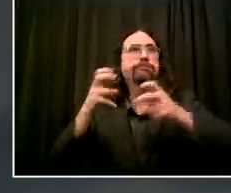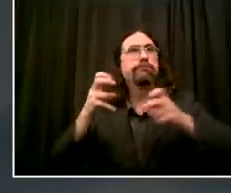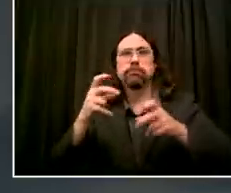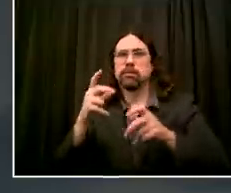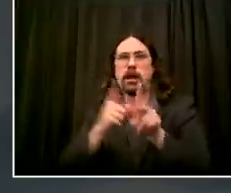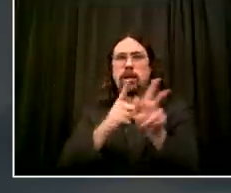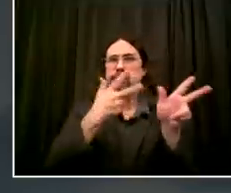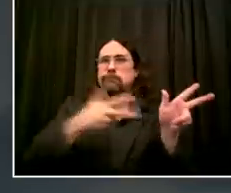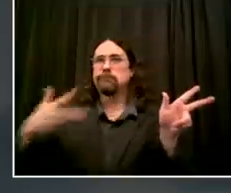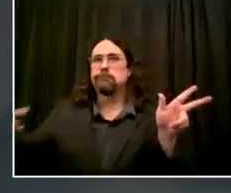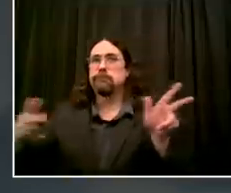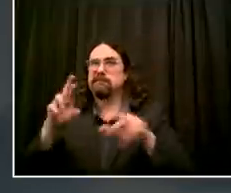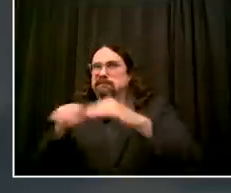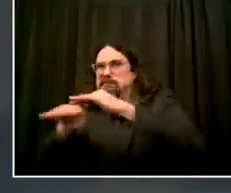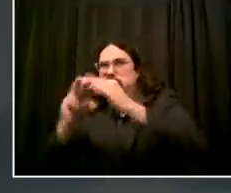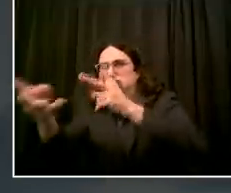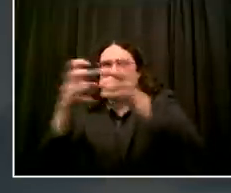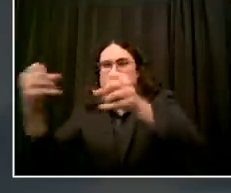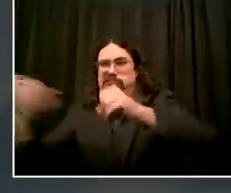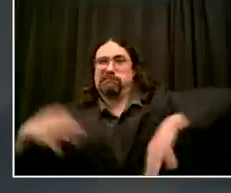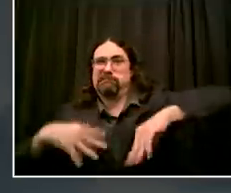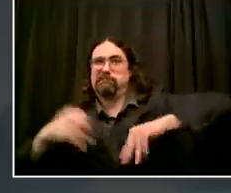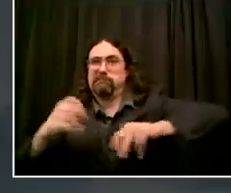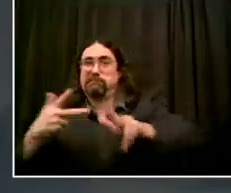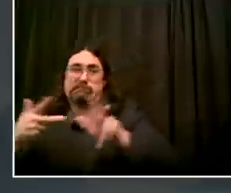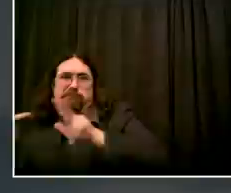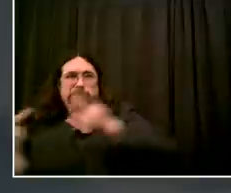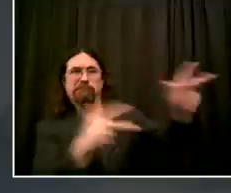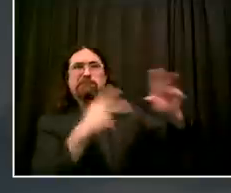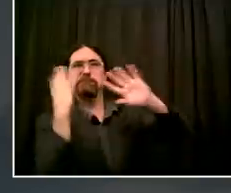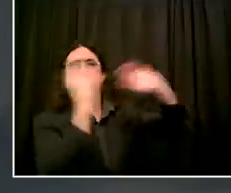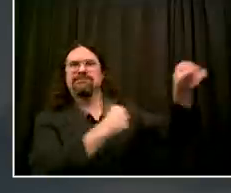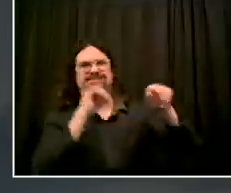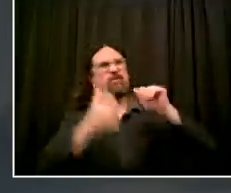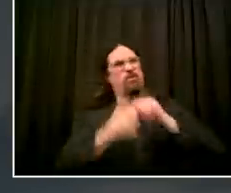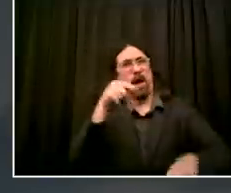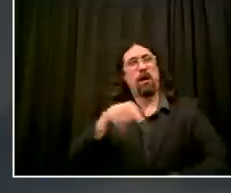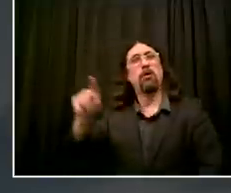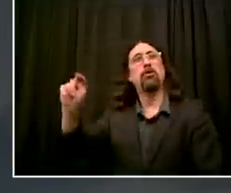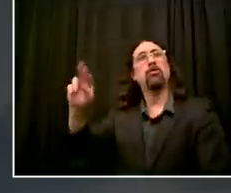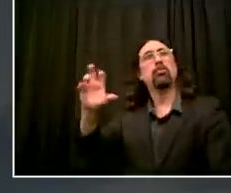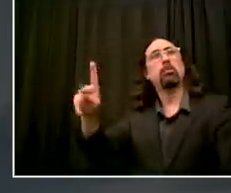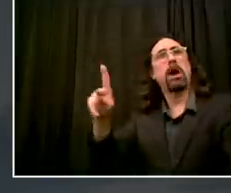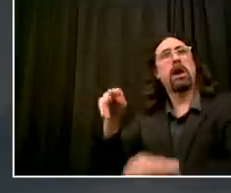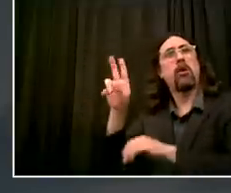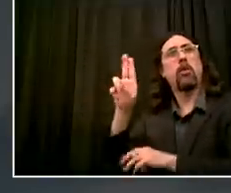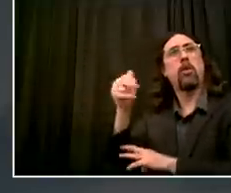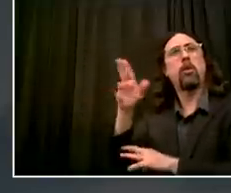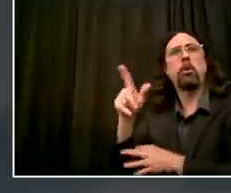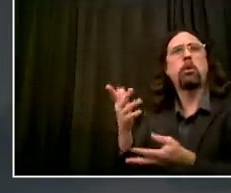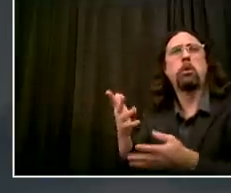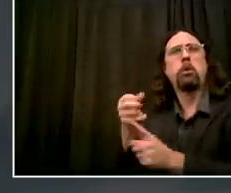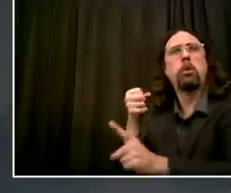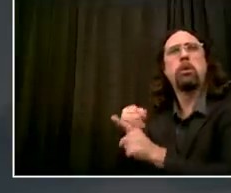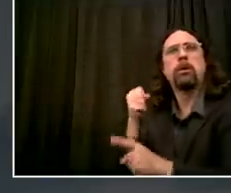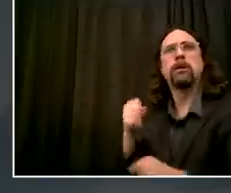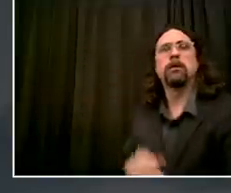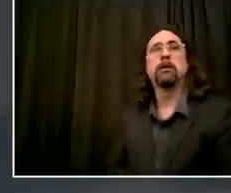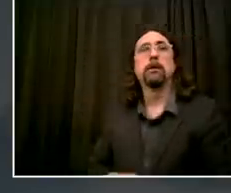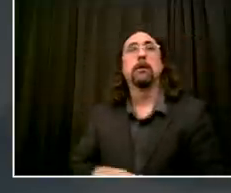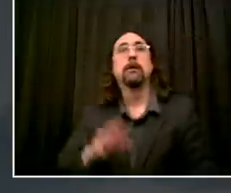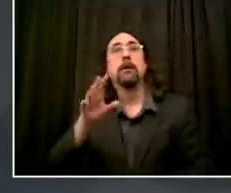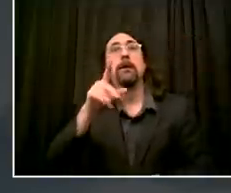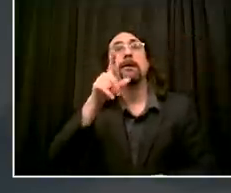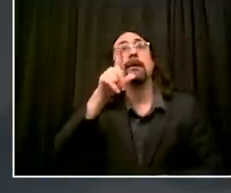City. We've seen a lot of people from Brooklyn. We've seen a lot from the Bronx coming south to